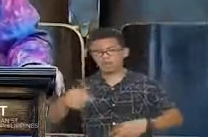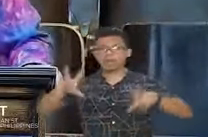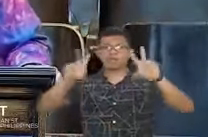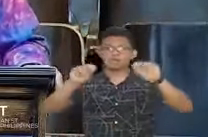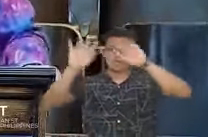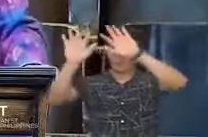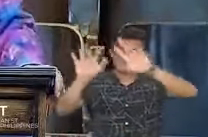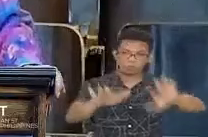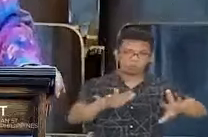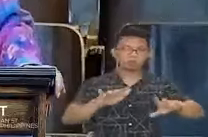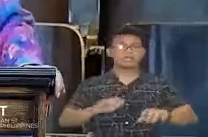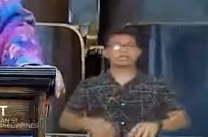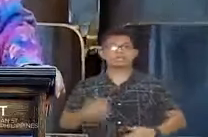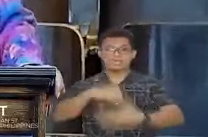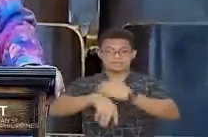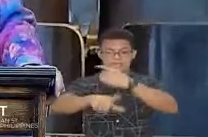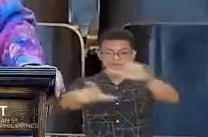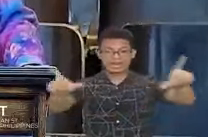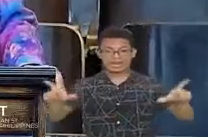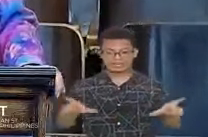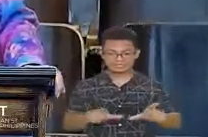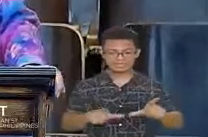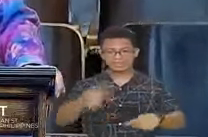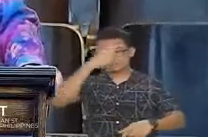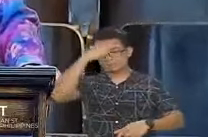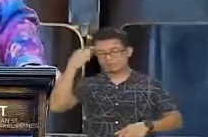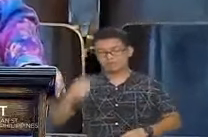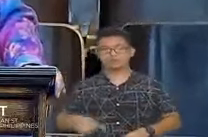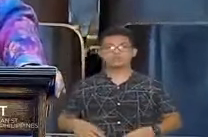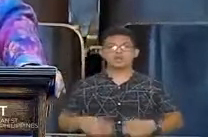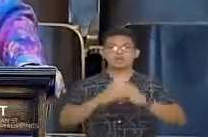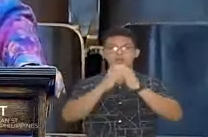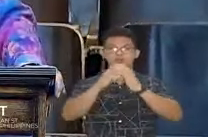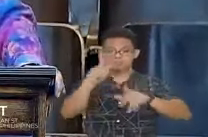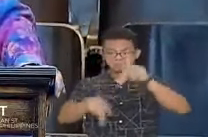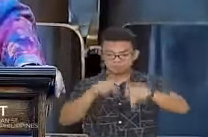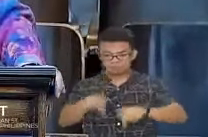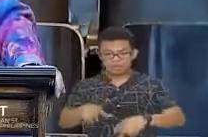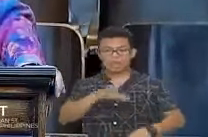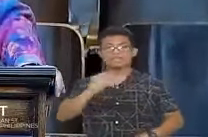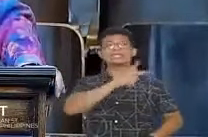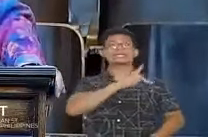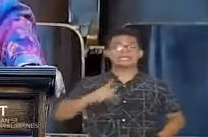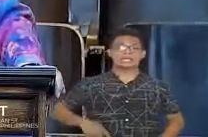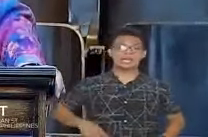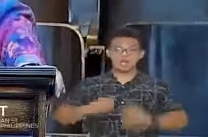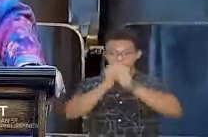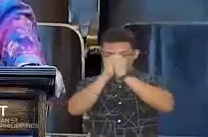Don't worship Mary. Don't worship Santo